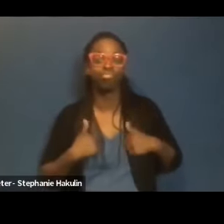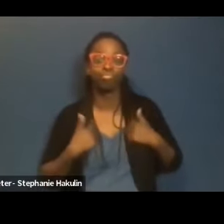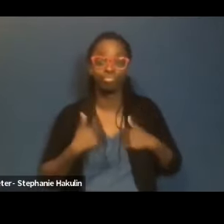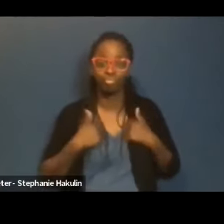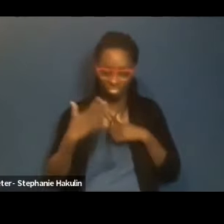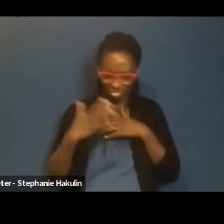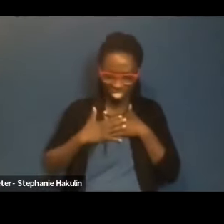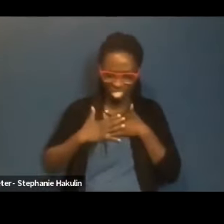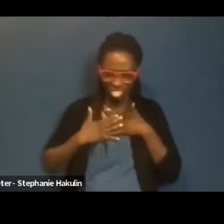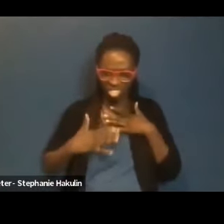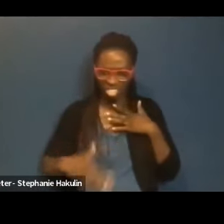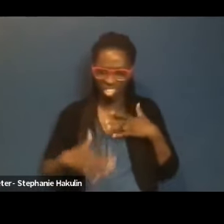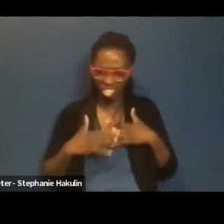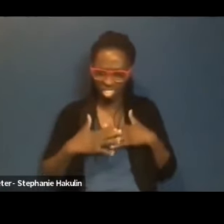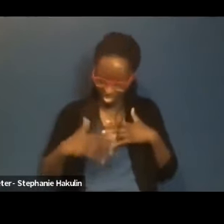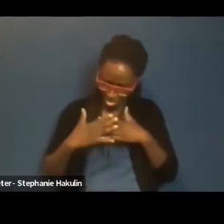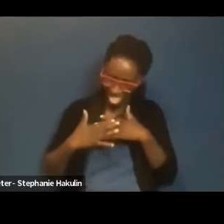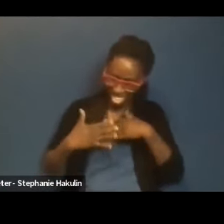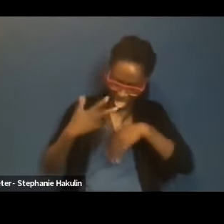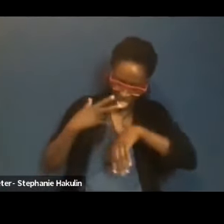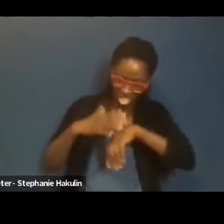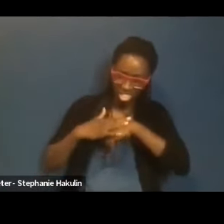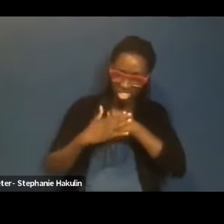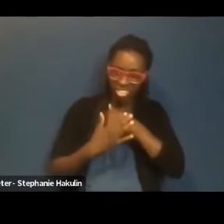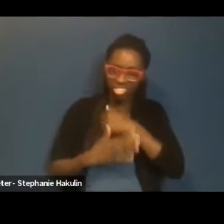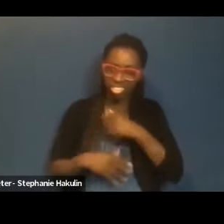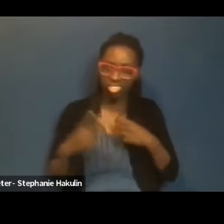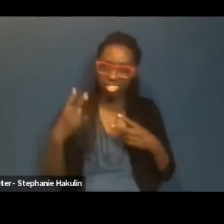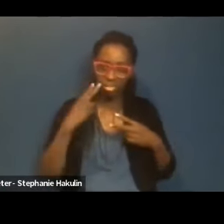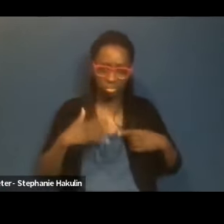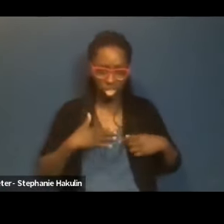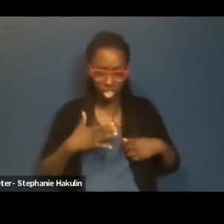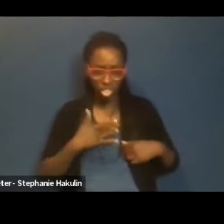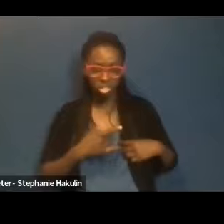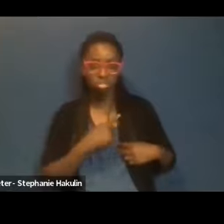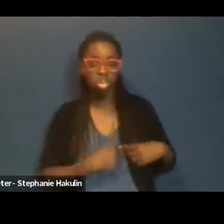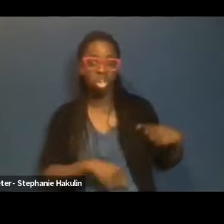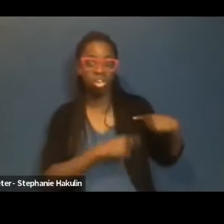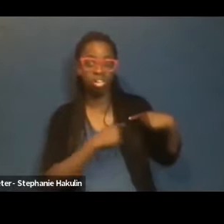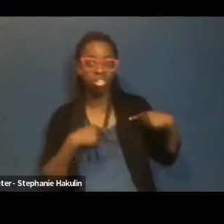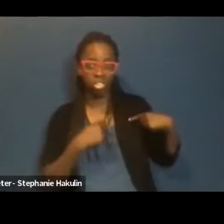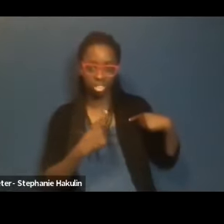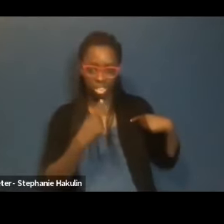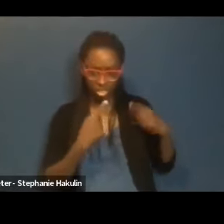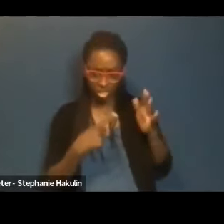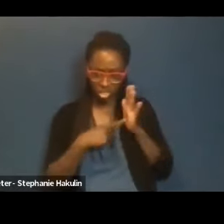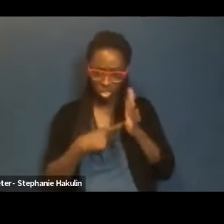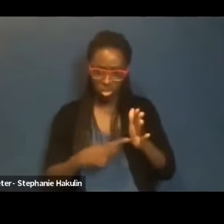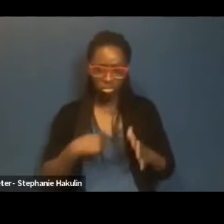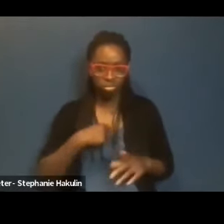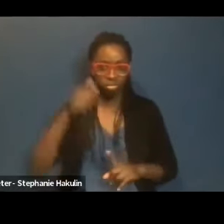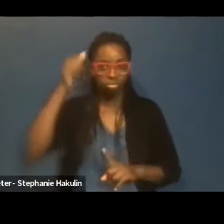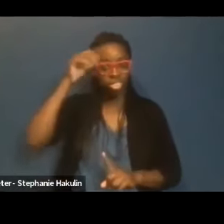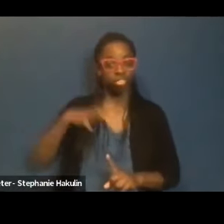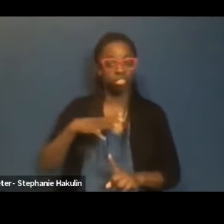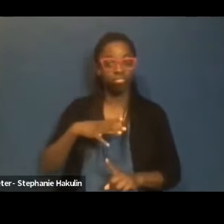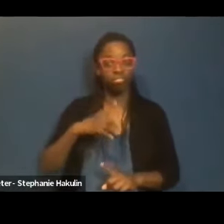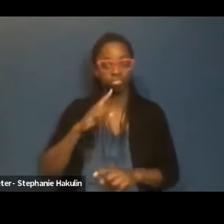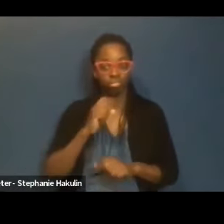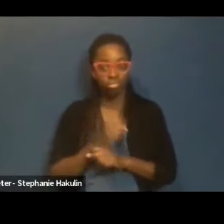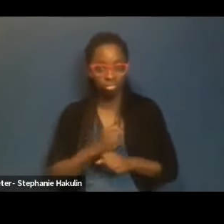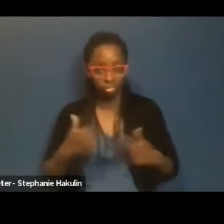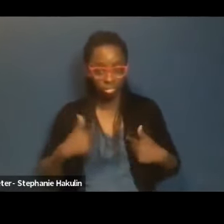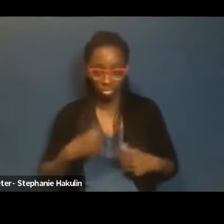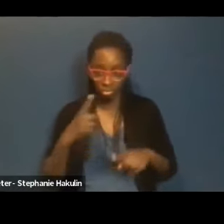these looks test my manhood, but I have never been this gorgeous. Says